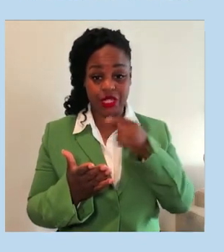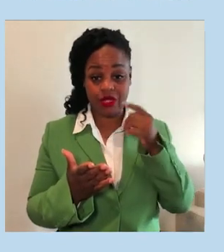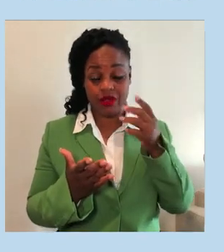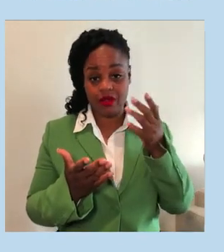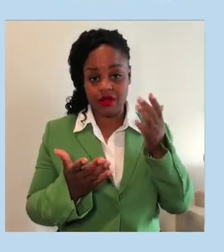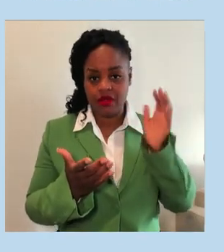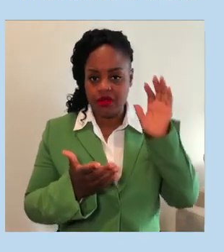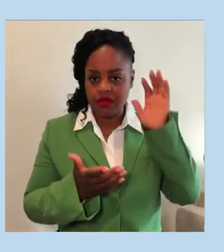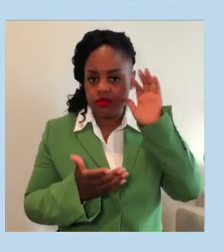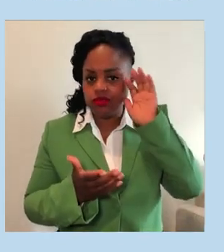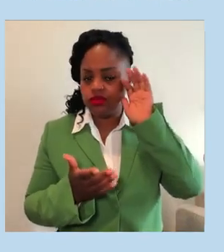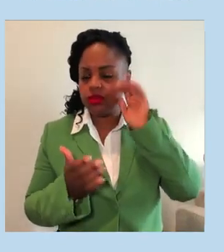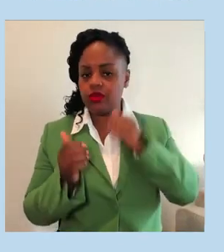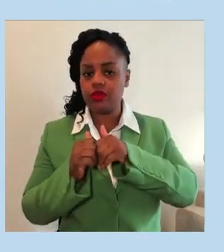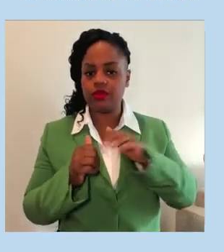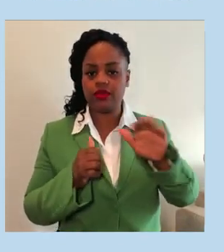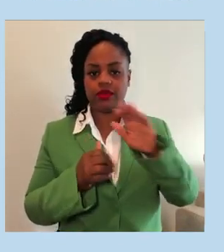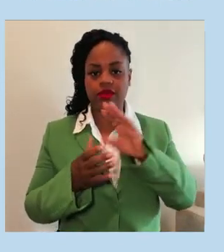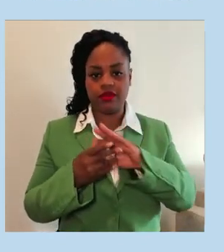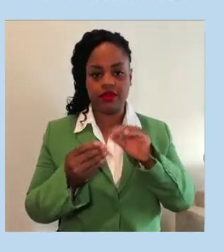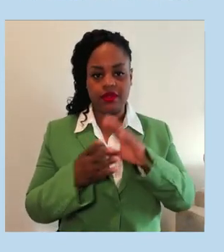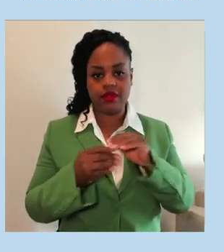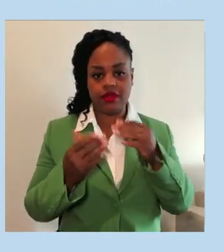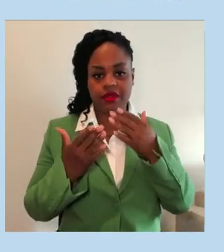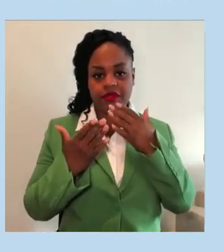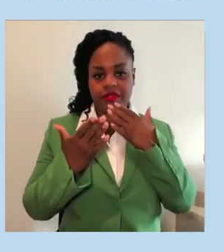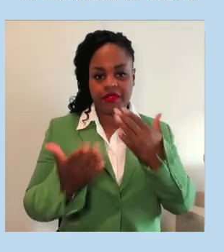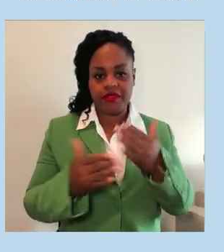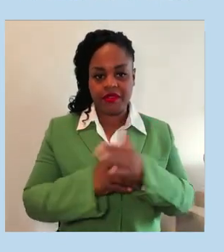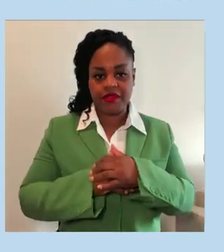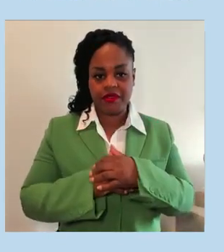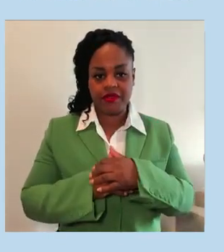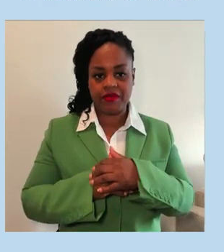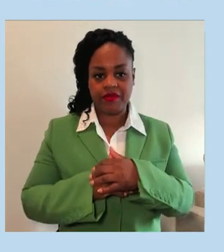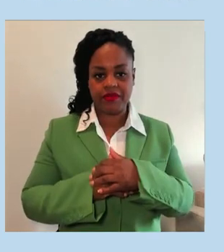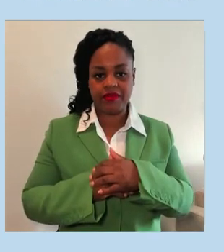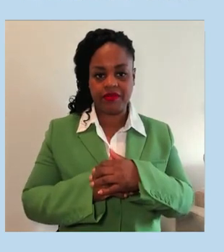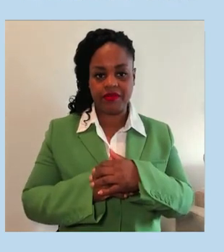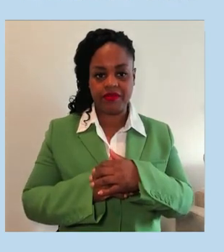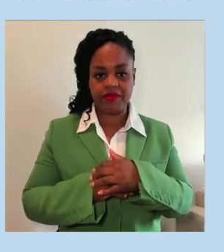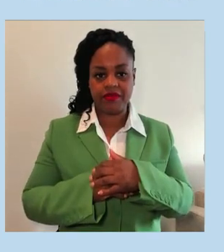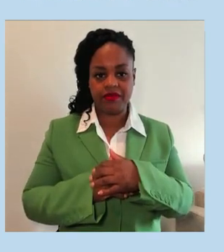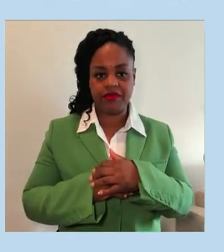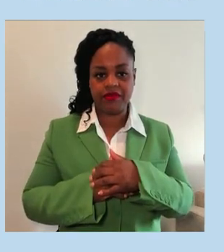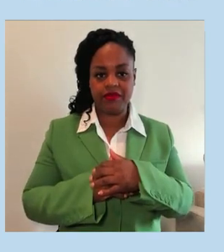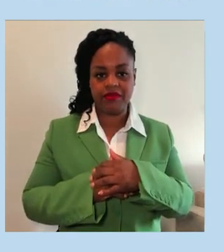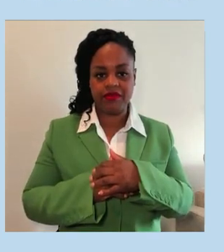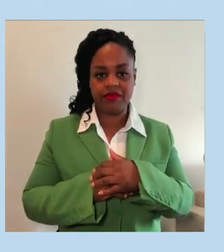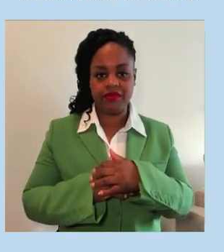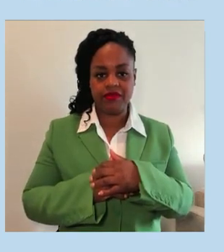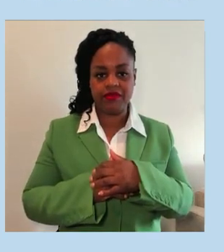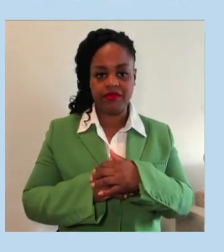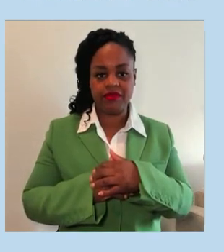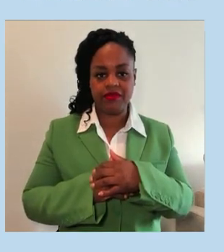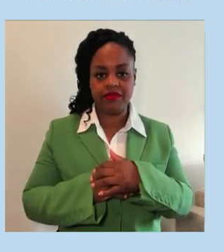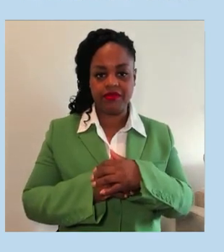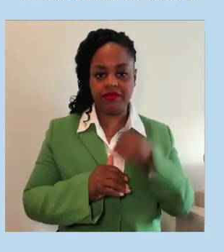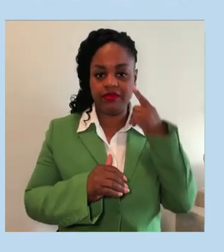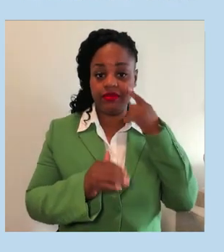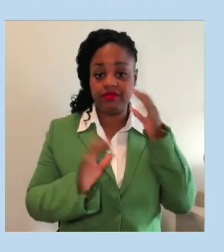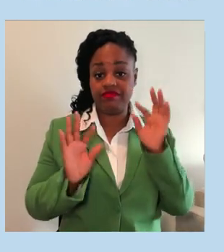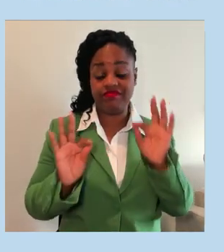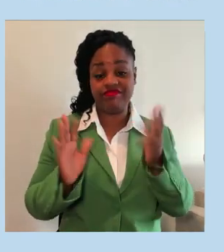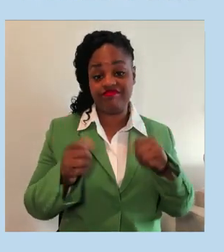for sharing. And I wanna thank all of you. I mean, I think that it is entirely obvious that the